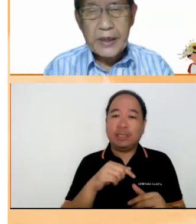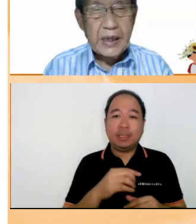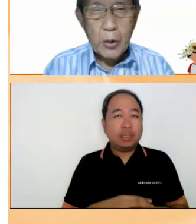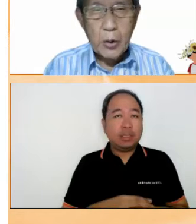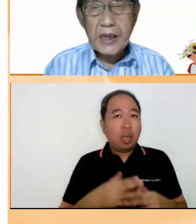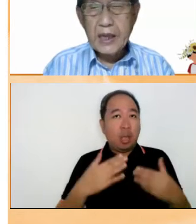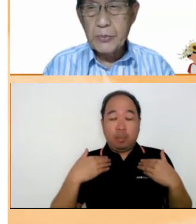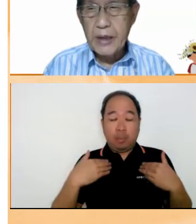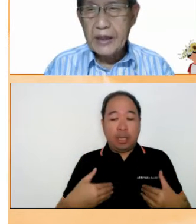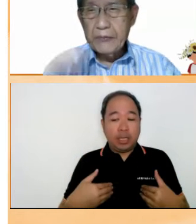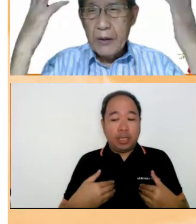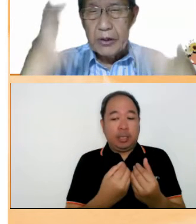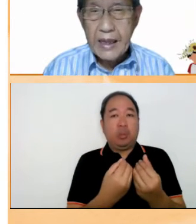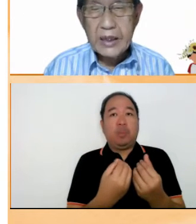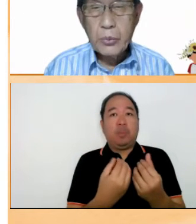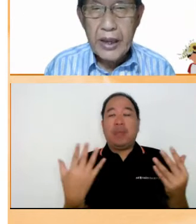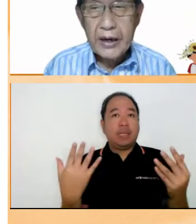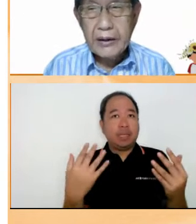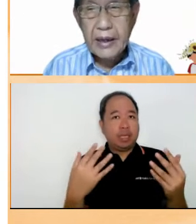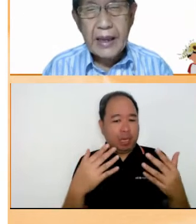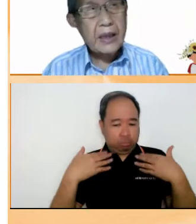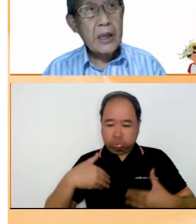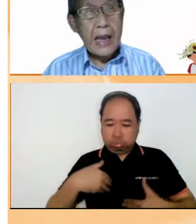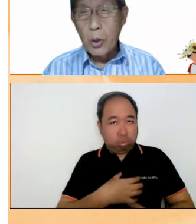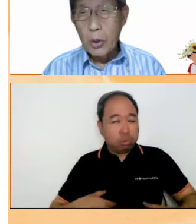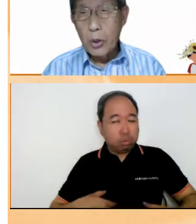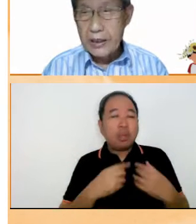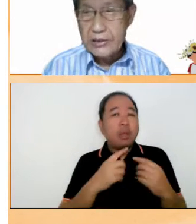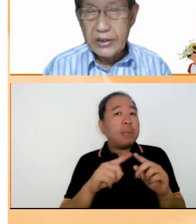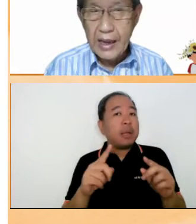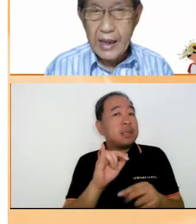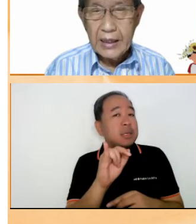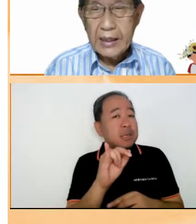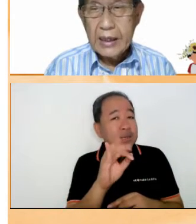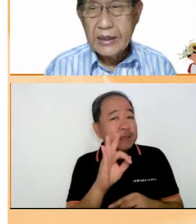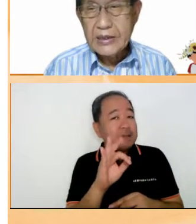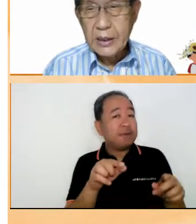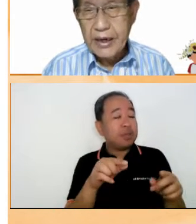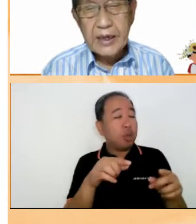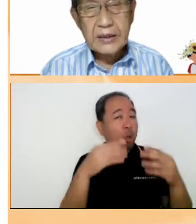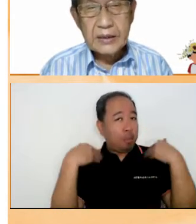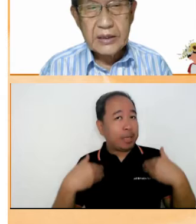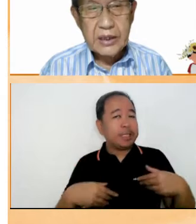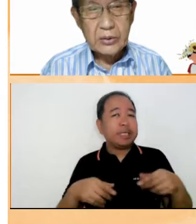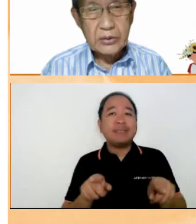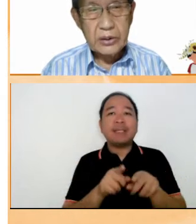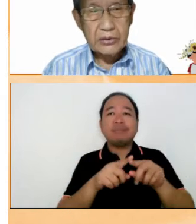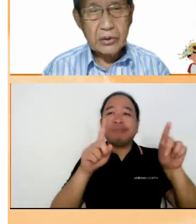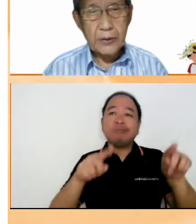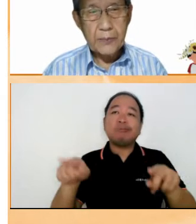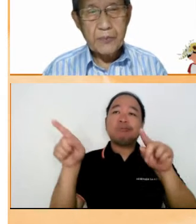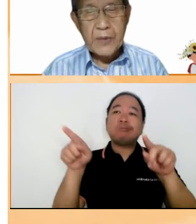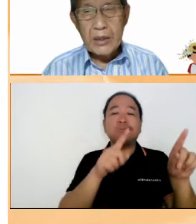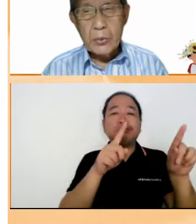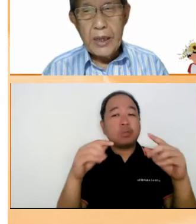so many organs, but if our body were an orchestra, it is the brain that is the